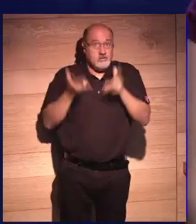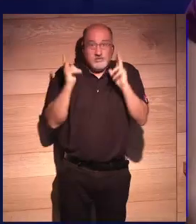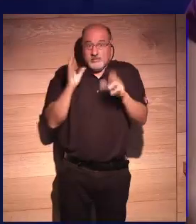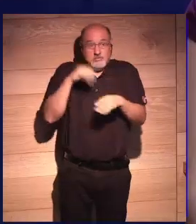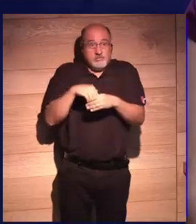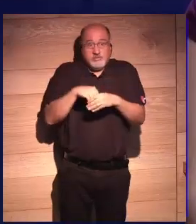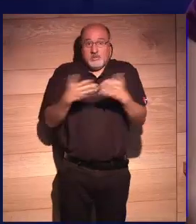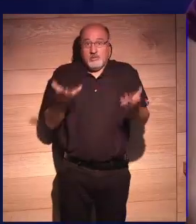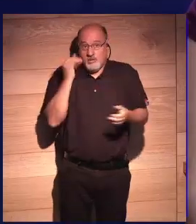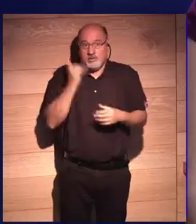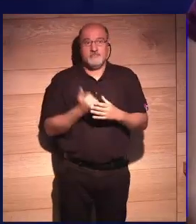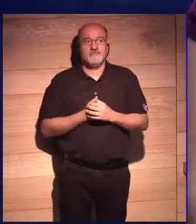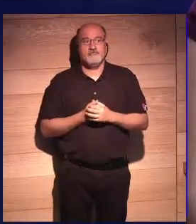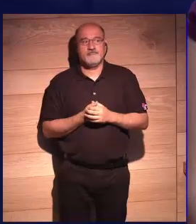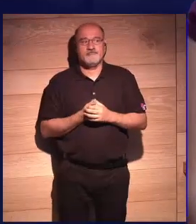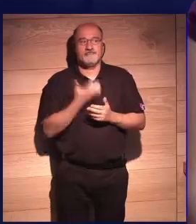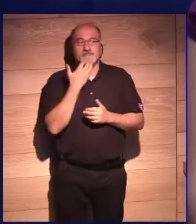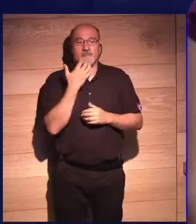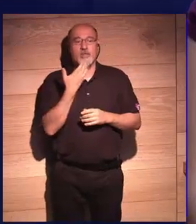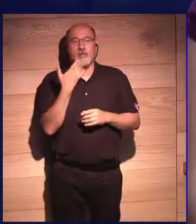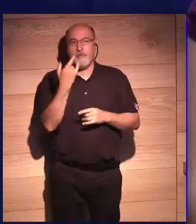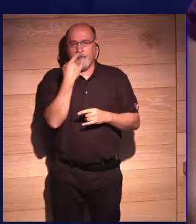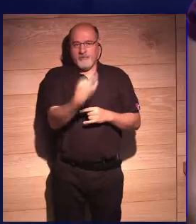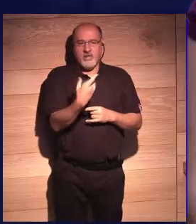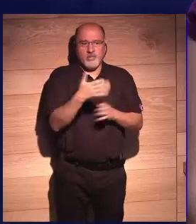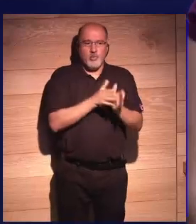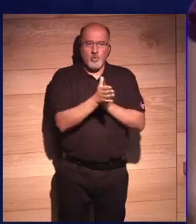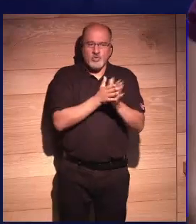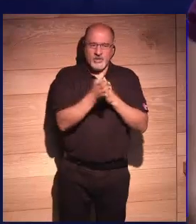VR, because we have that freedom in